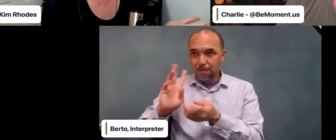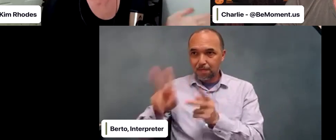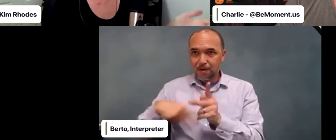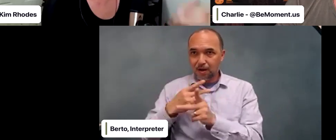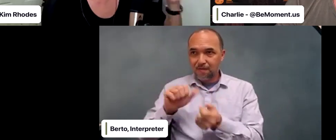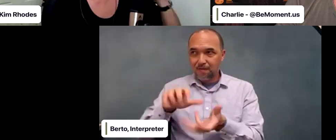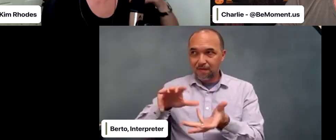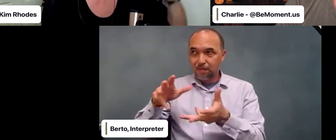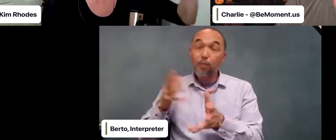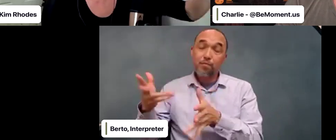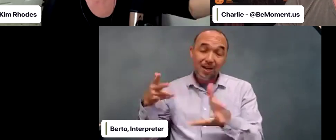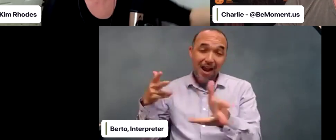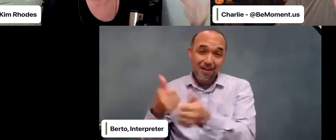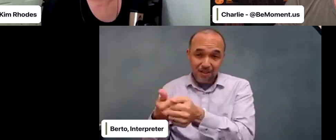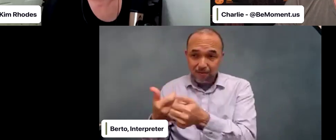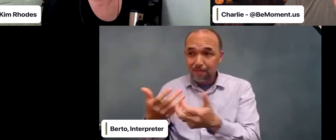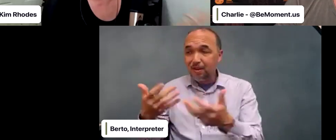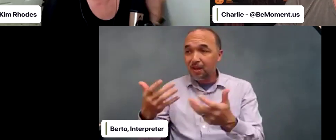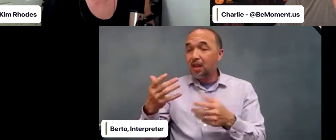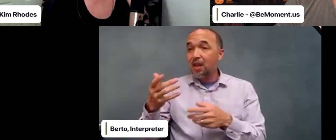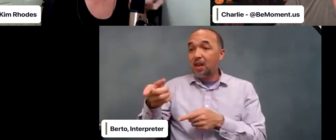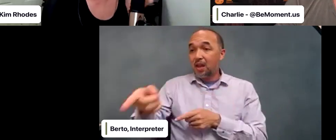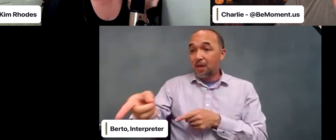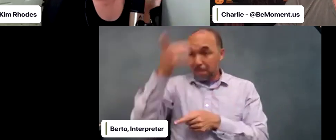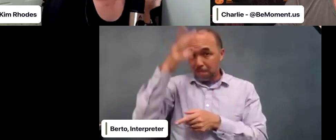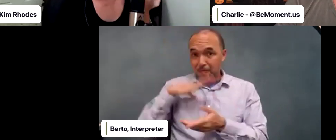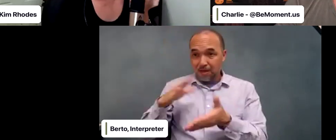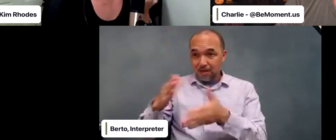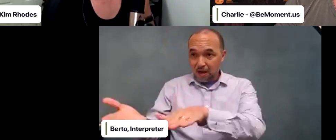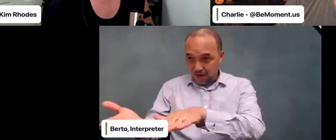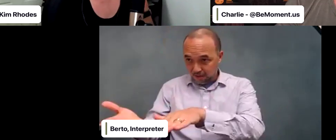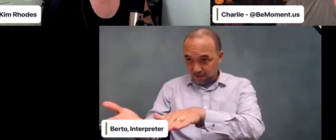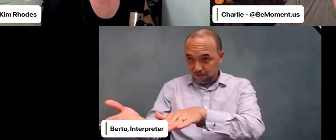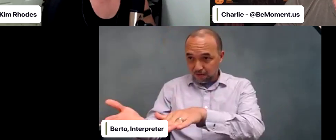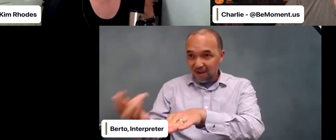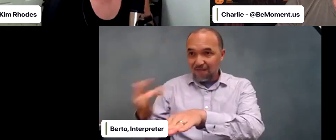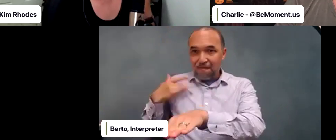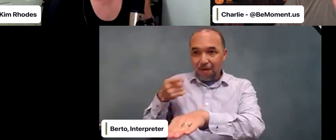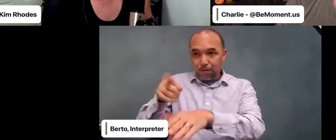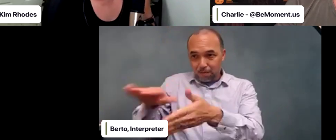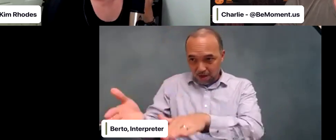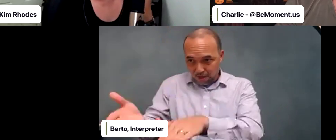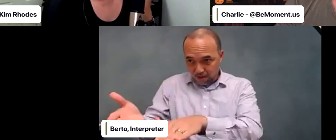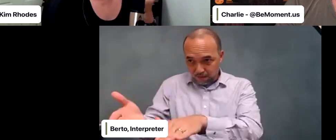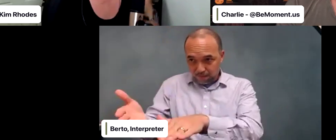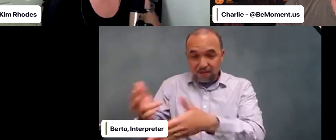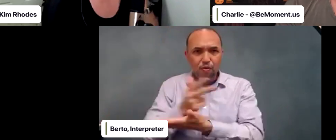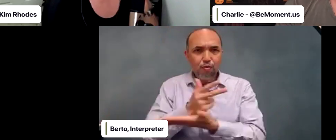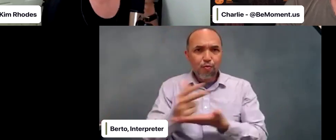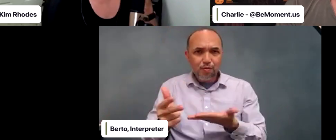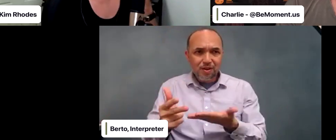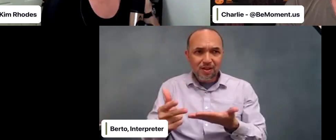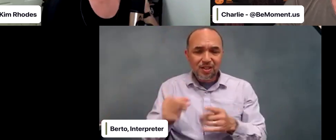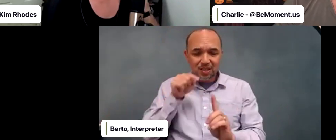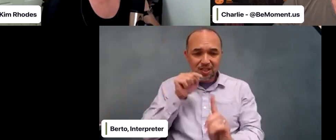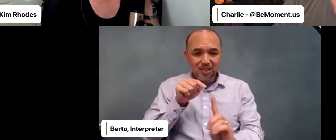die. And then through the course of the next 3 weeks, he told me how to find him on Facebook. He told me who to contact out of his friends list. His